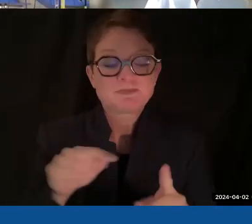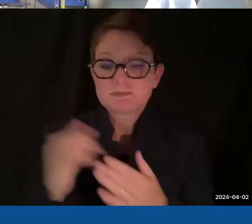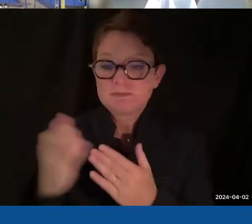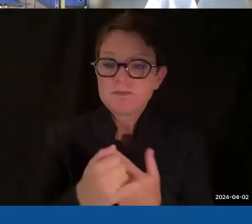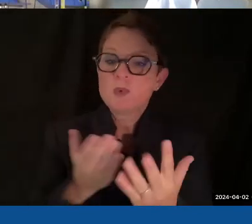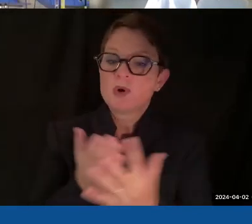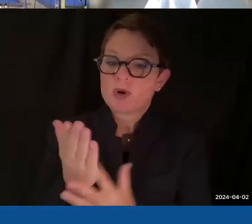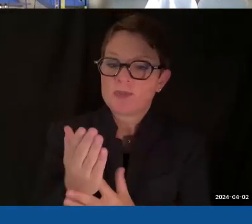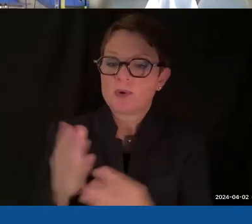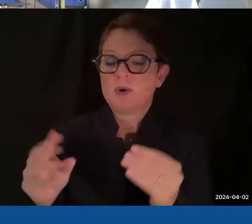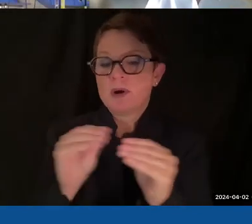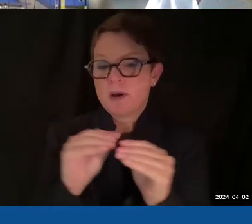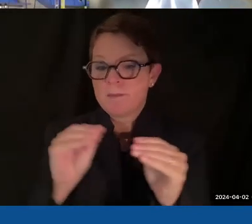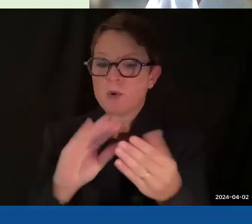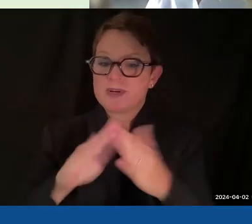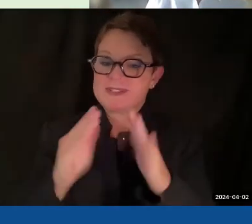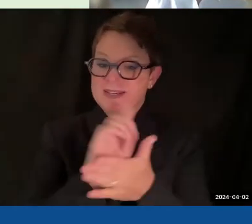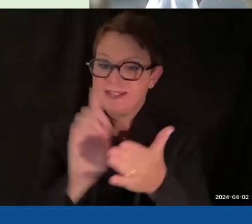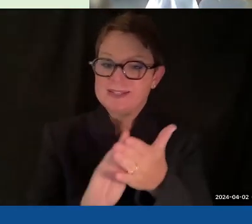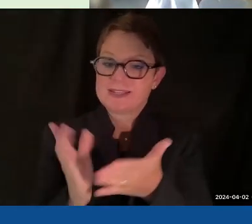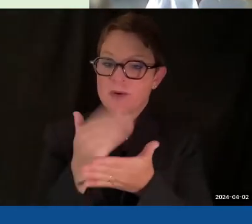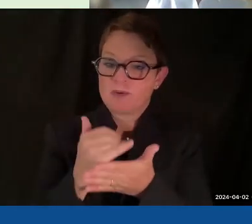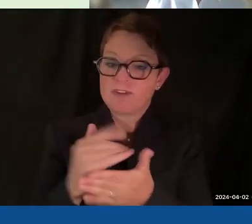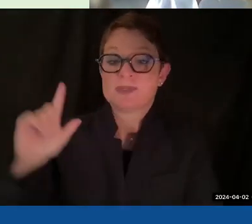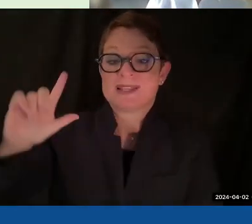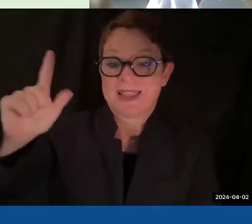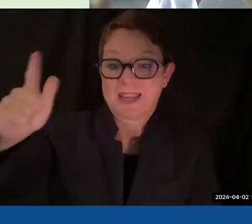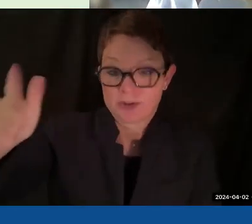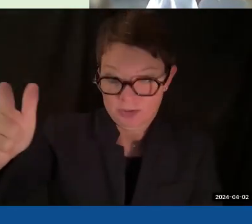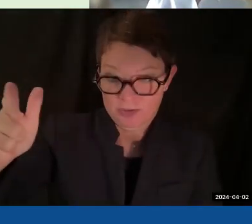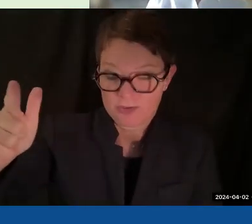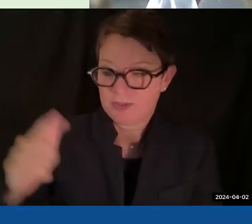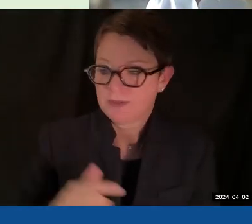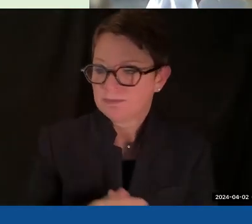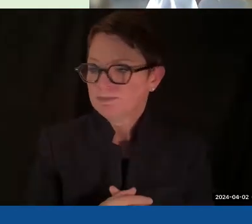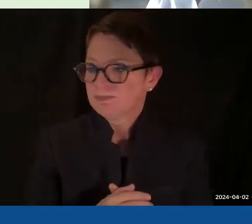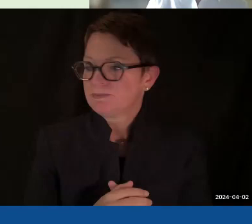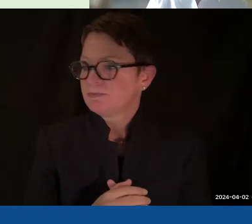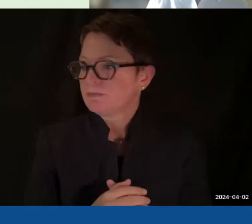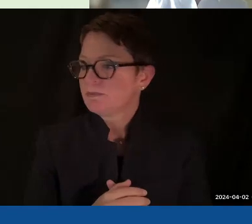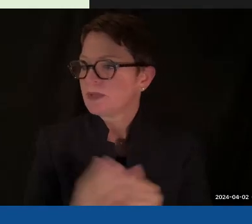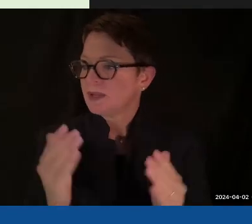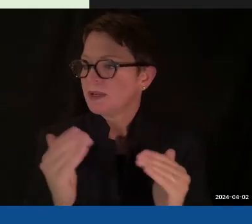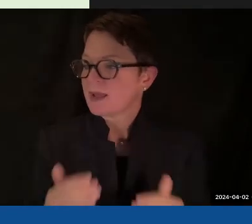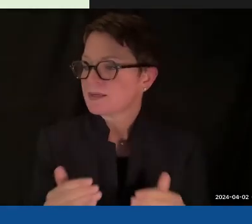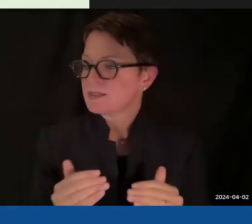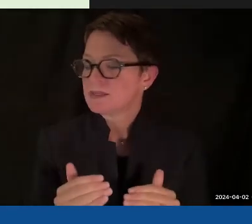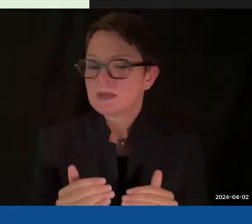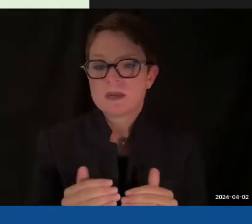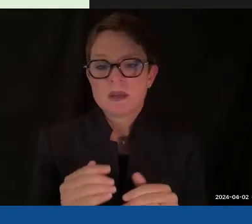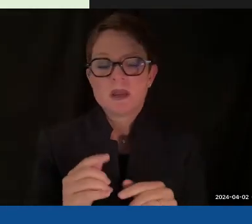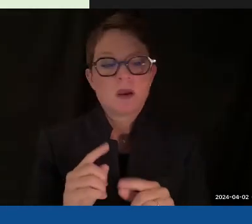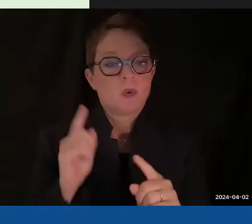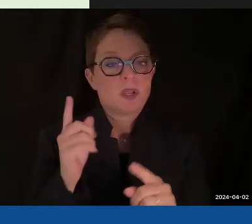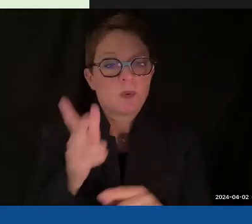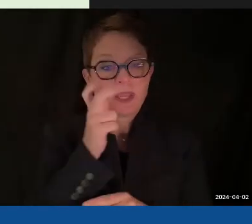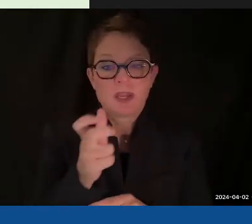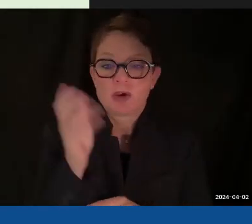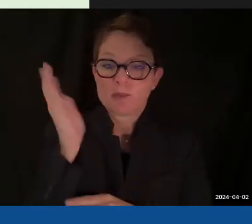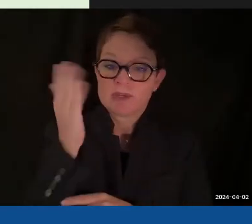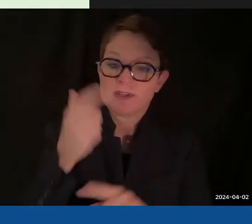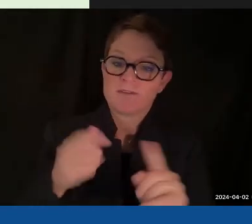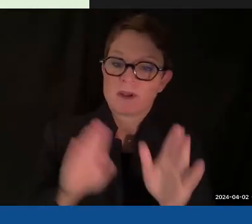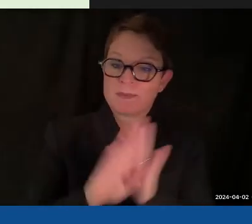also go through additional city design reviews at a later date. Next, we will hear a presentation from the development